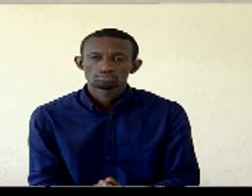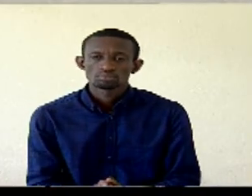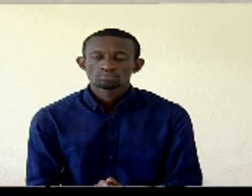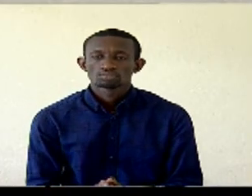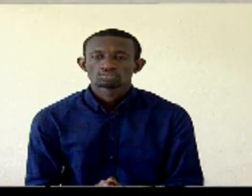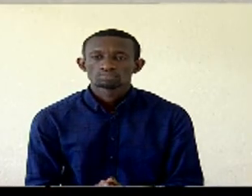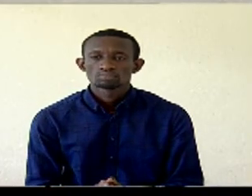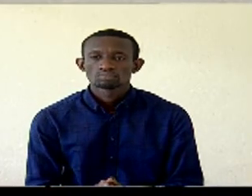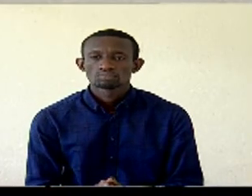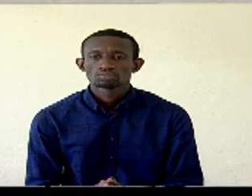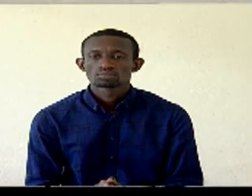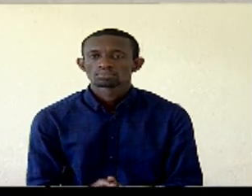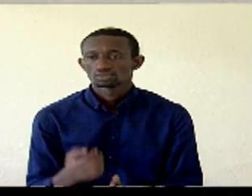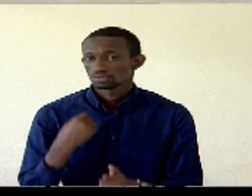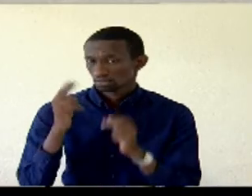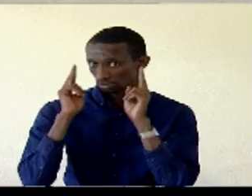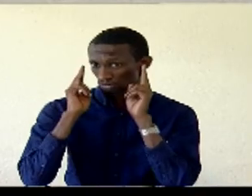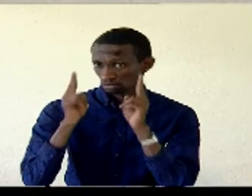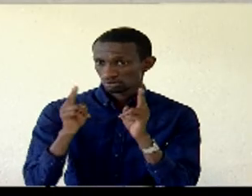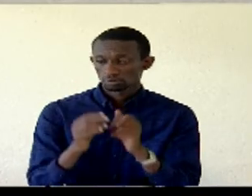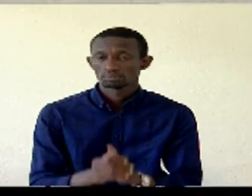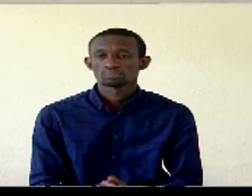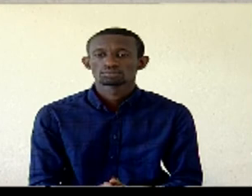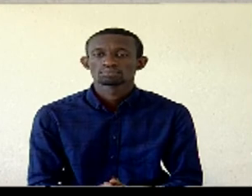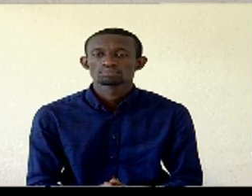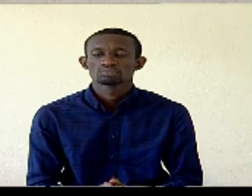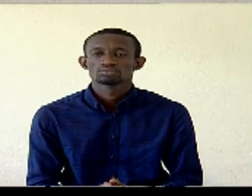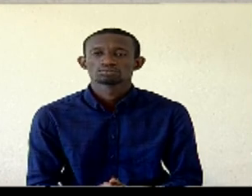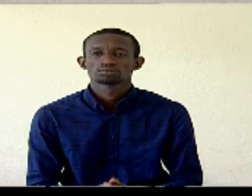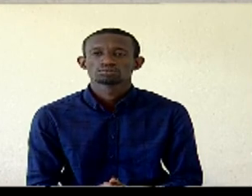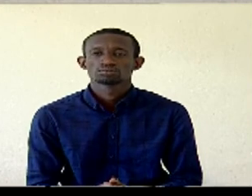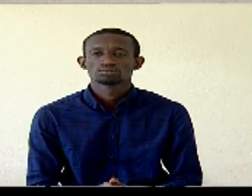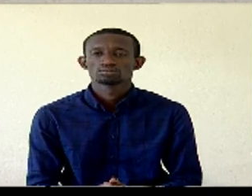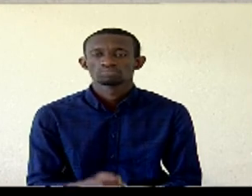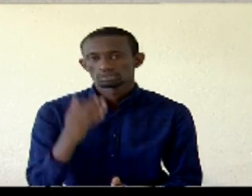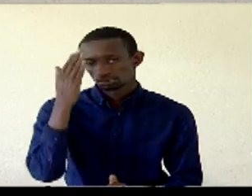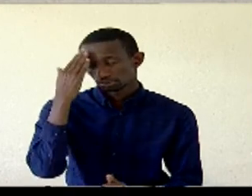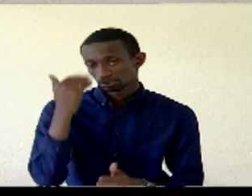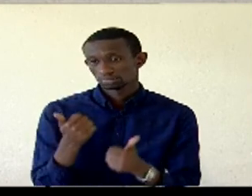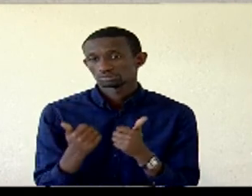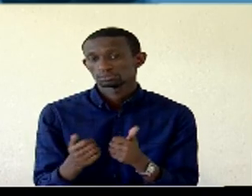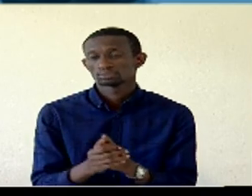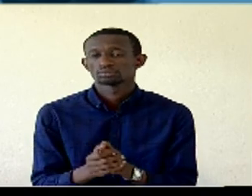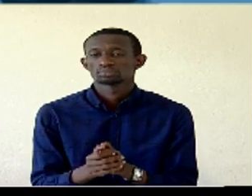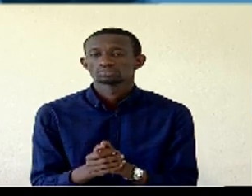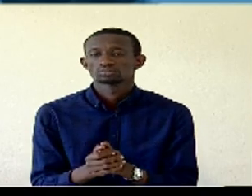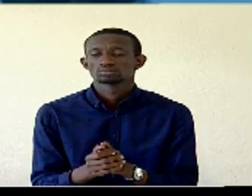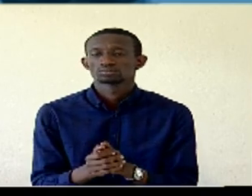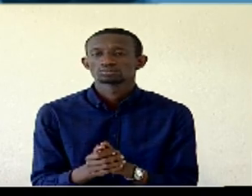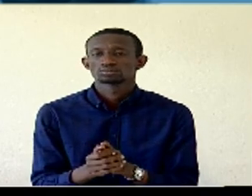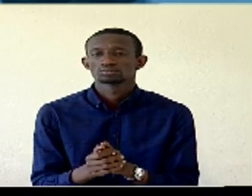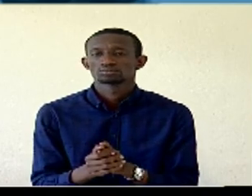we hope that we've been able to pick it up and be able to